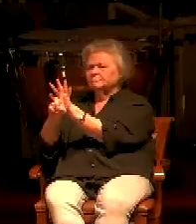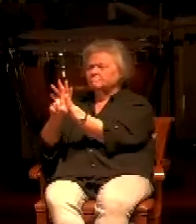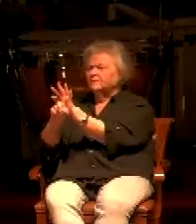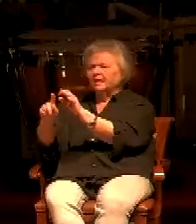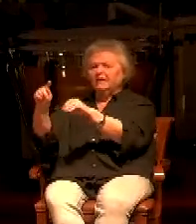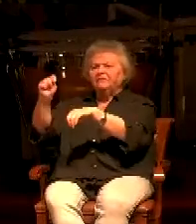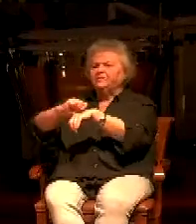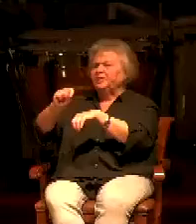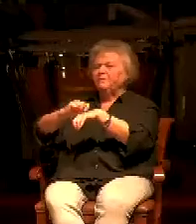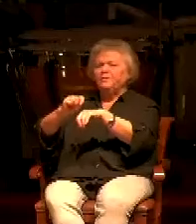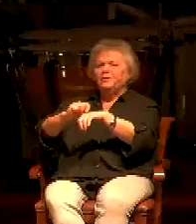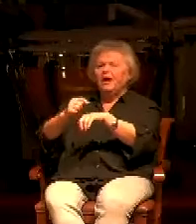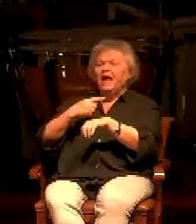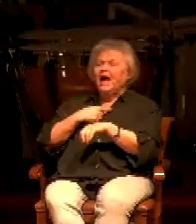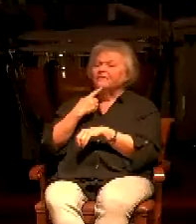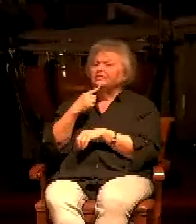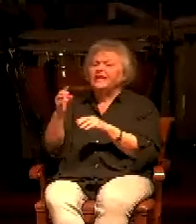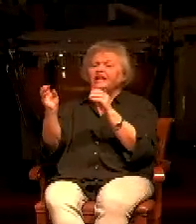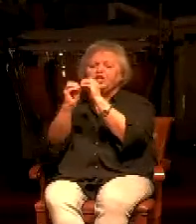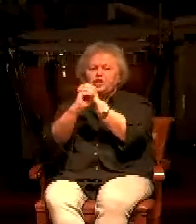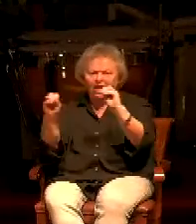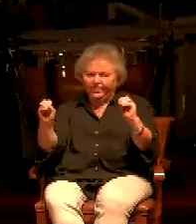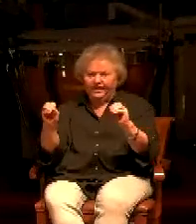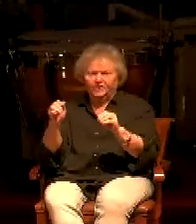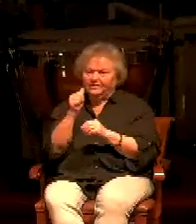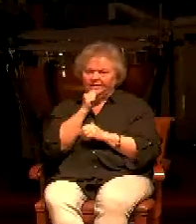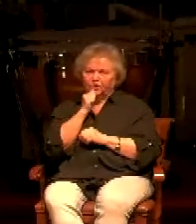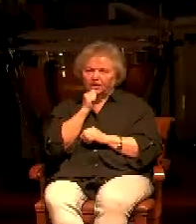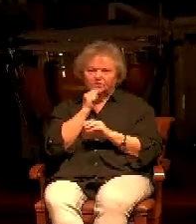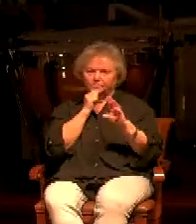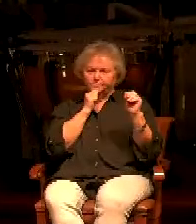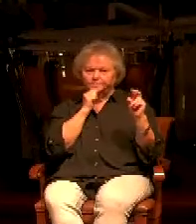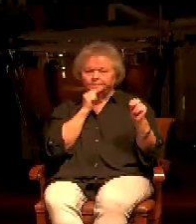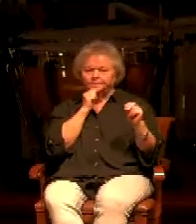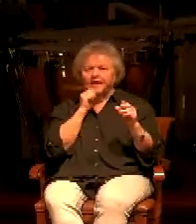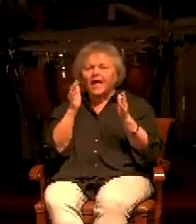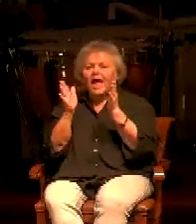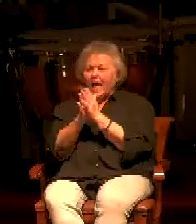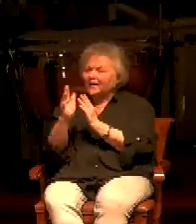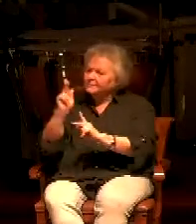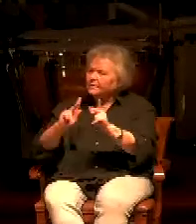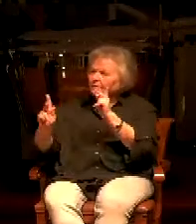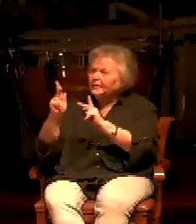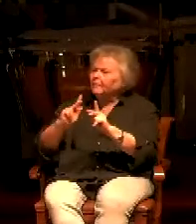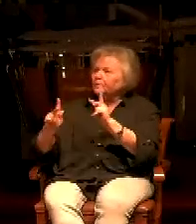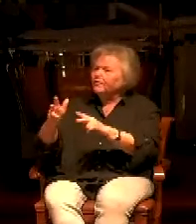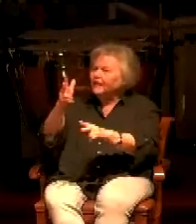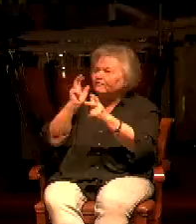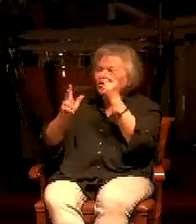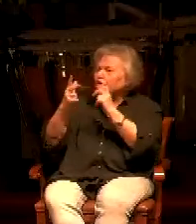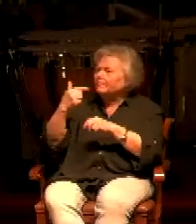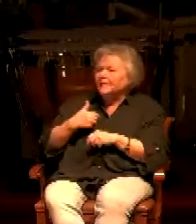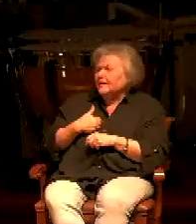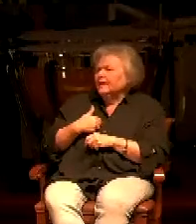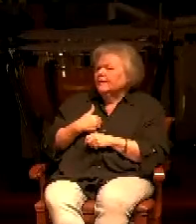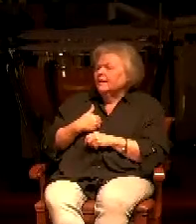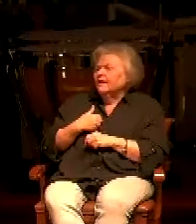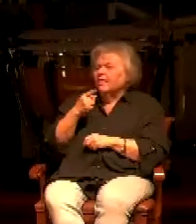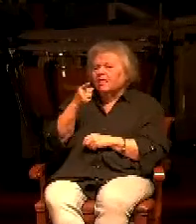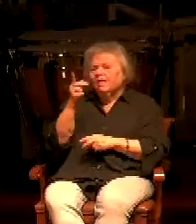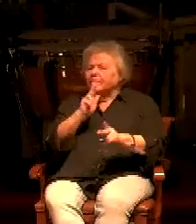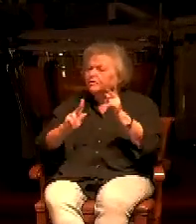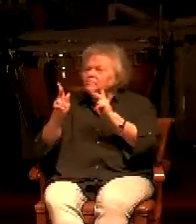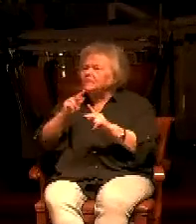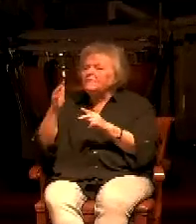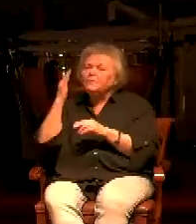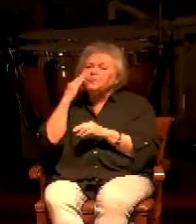have said nothing in secret. Why do you ask me? Ask those who have heard me what I have said. They know what